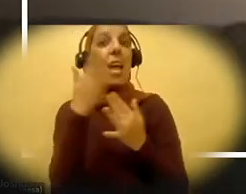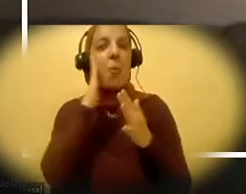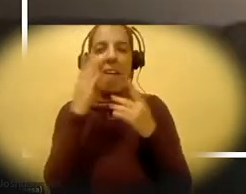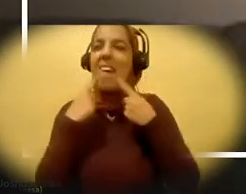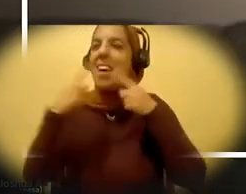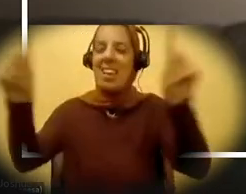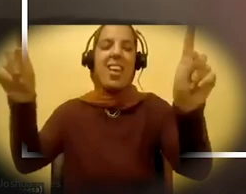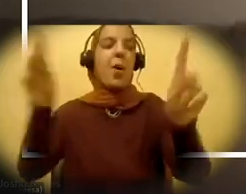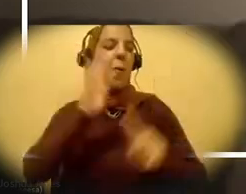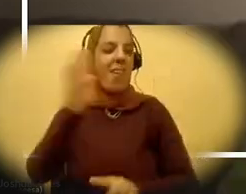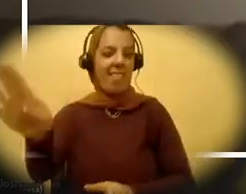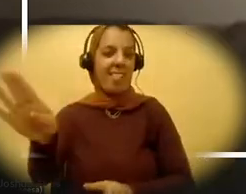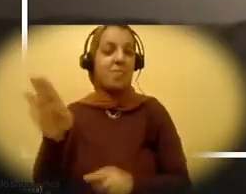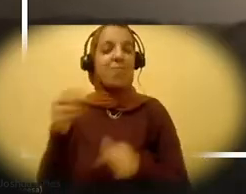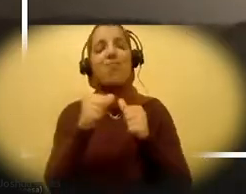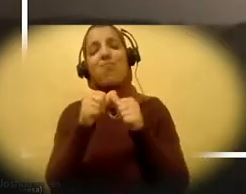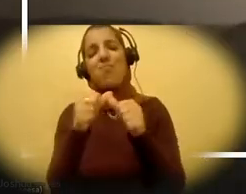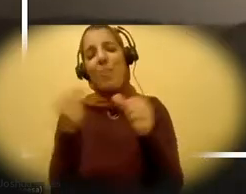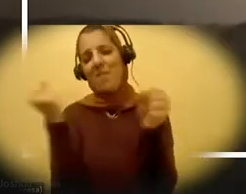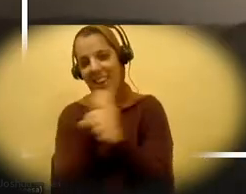So yeah, keep fighting.